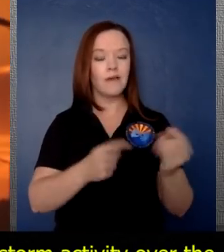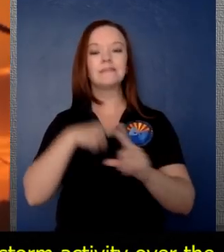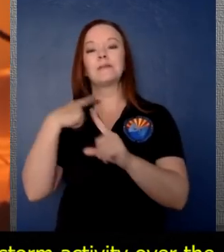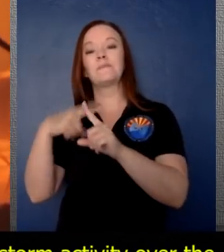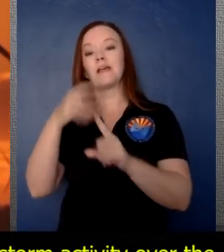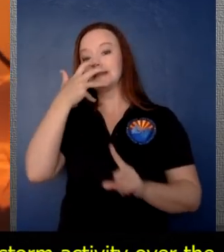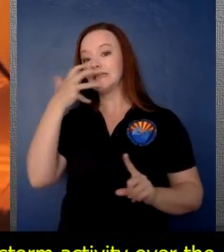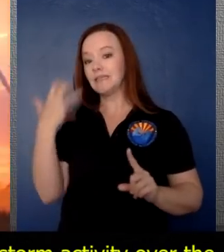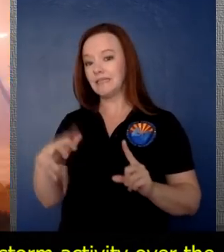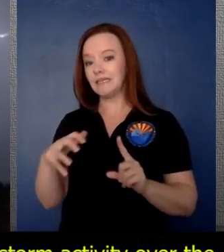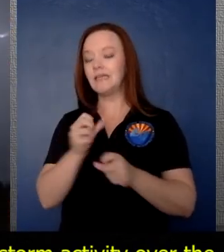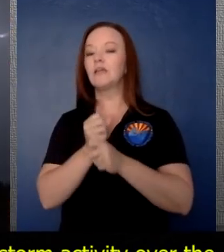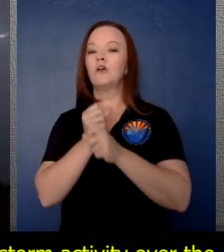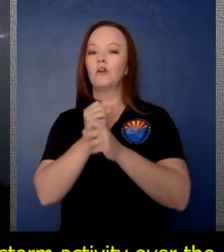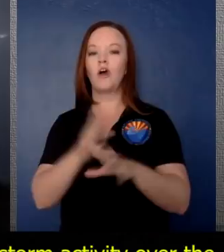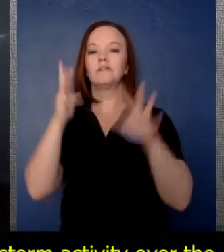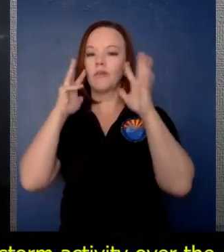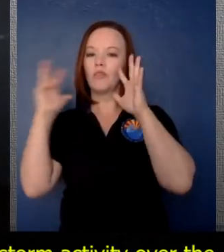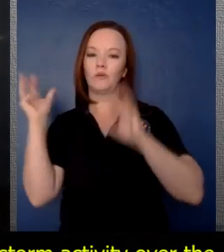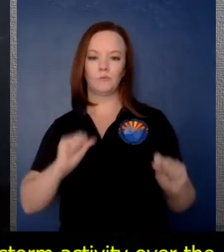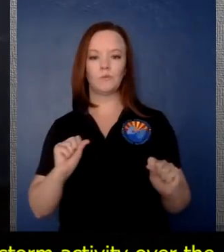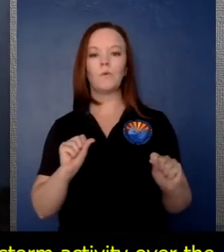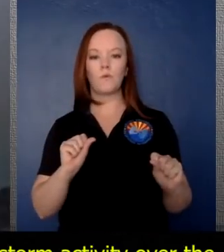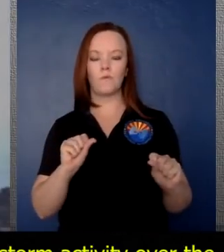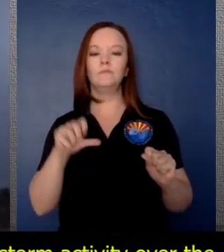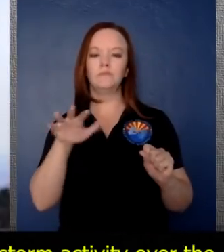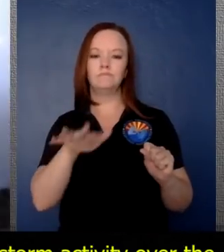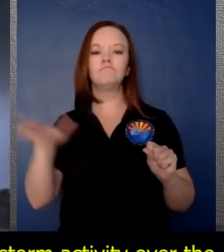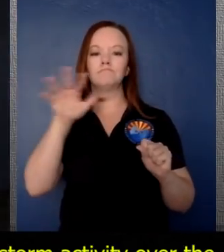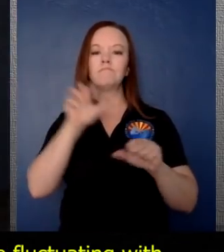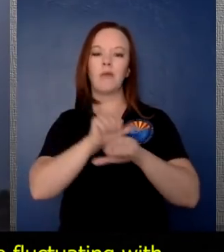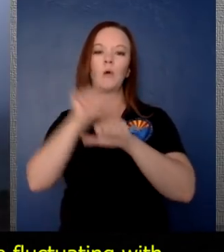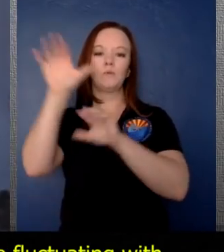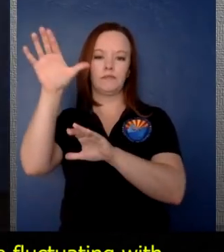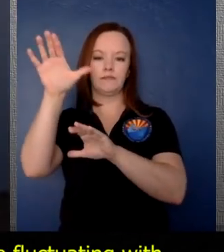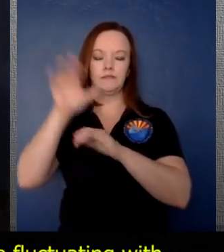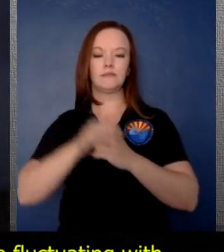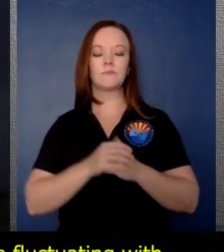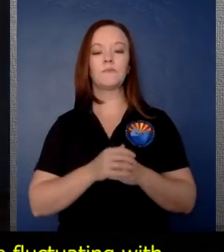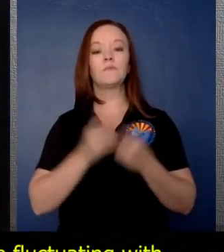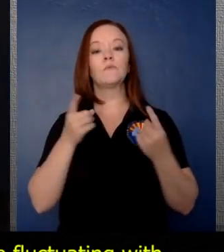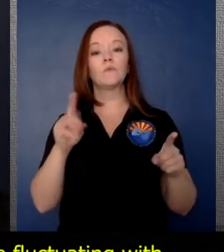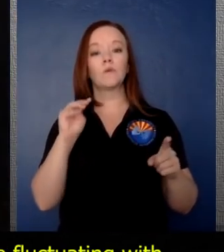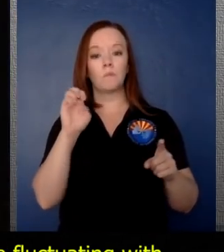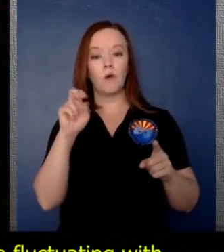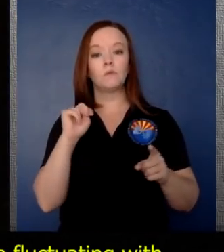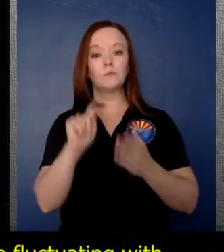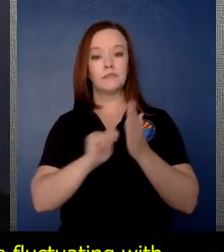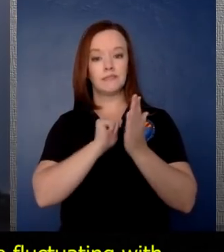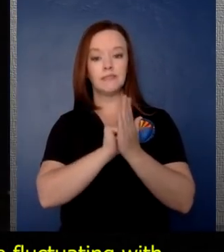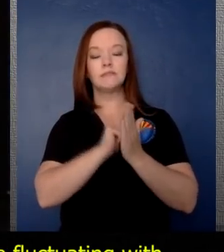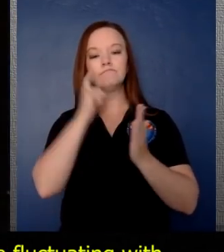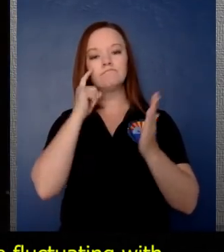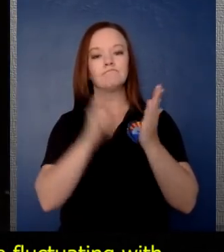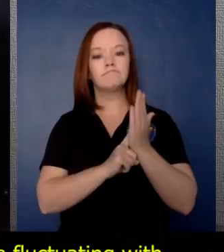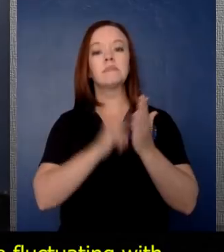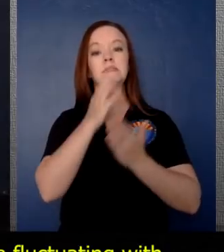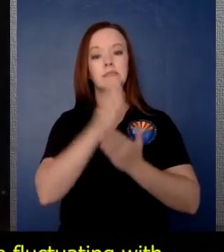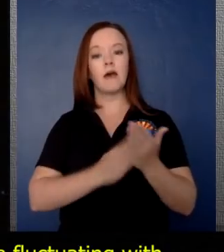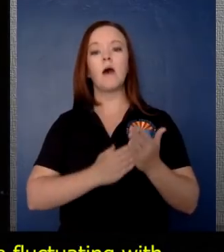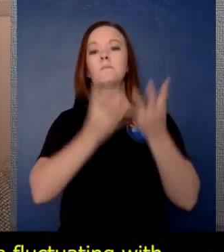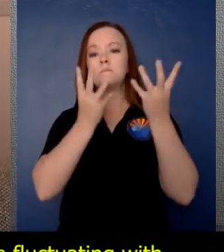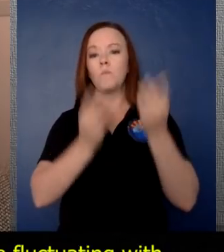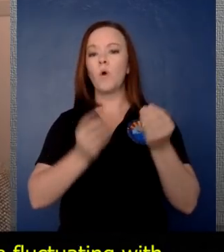summer heat, tends to promote thunderstorm activity over the desert mountains. During the monsoon season, we will see periods of moisture surge